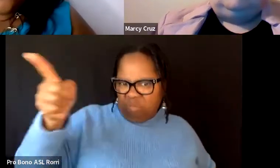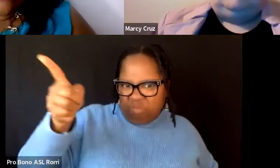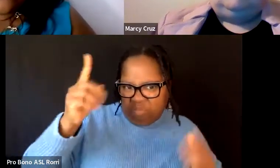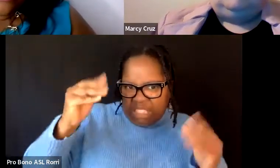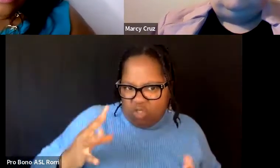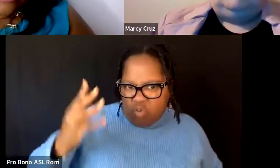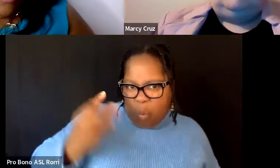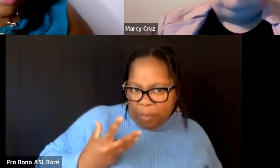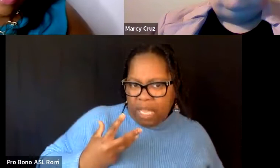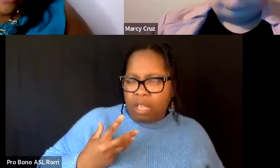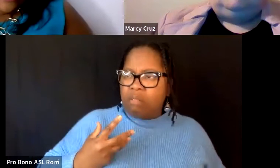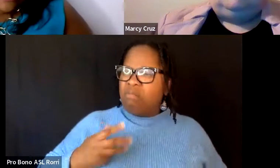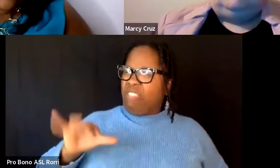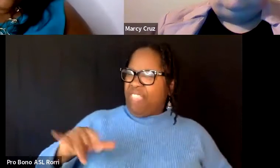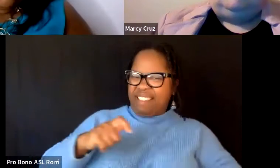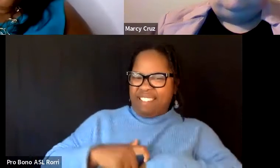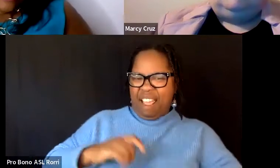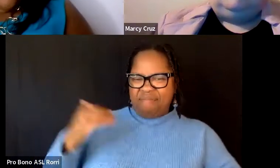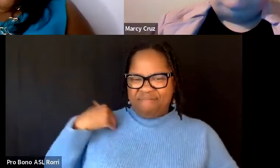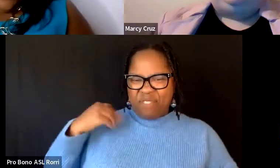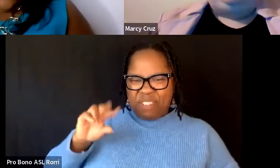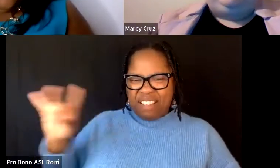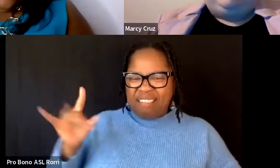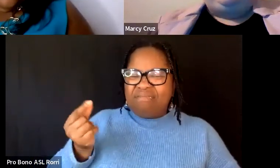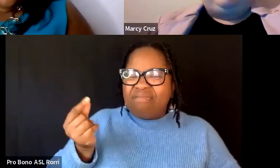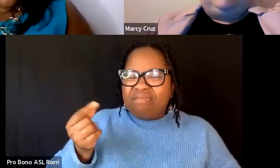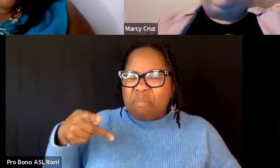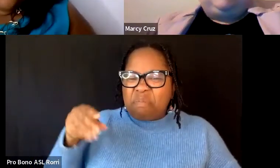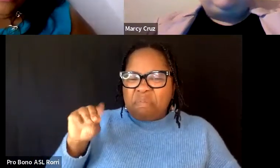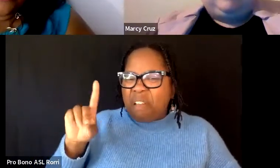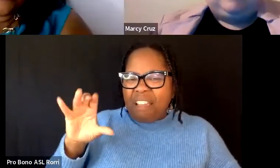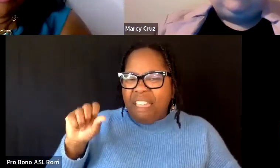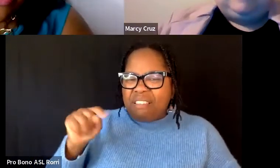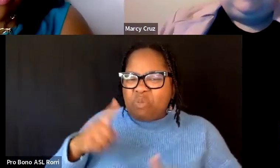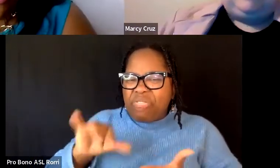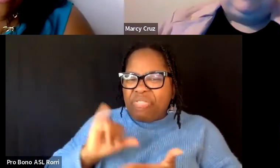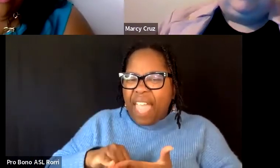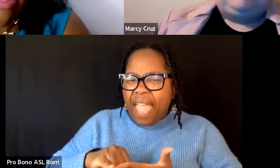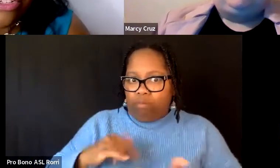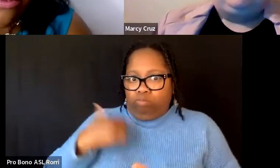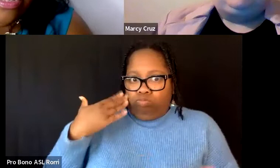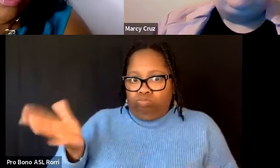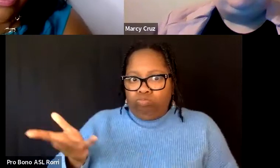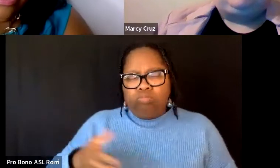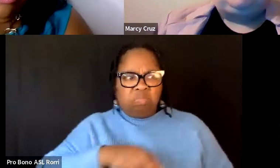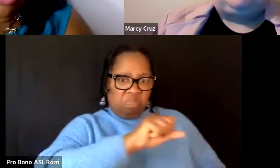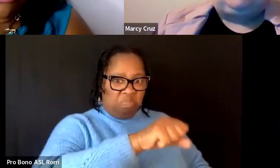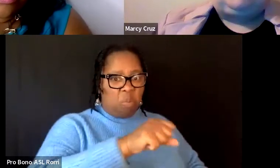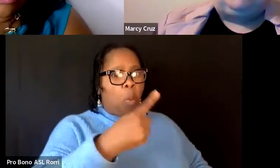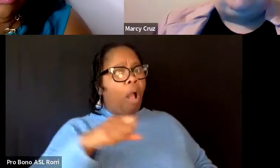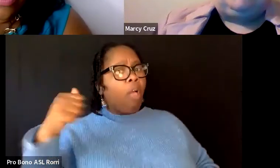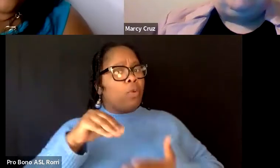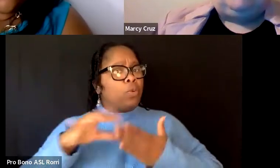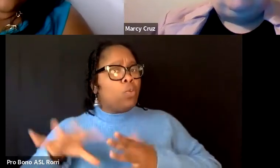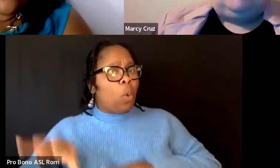time, 2008, I was like, what's a podcast? I didn't even know what it was. And so she was like, one of my other students is doing this. You should do